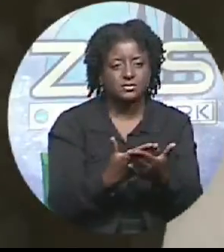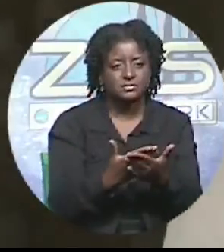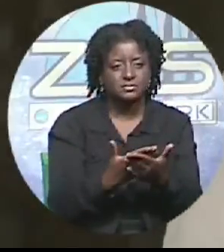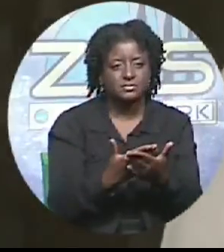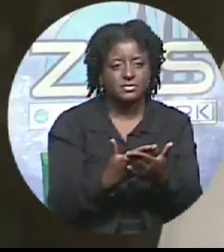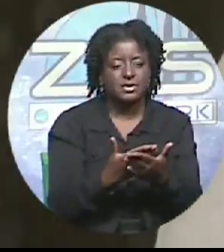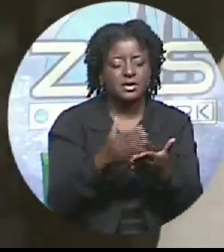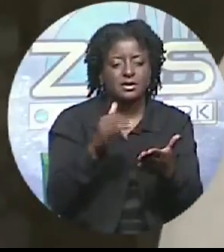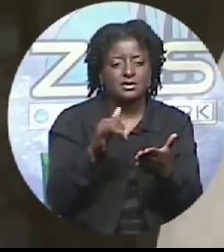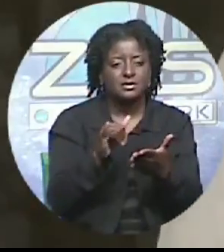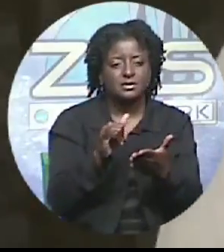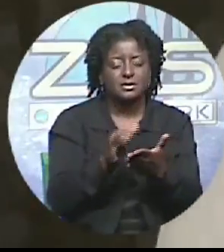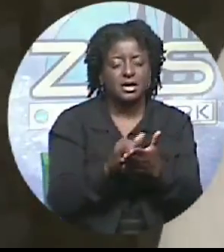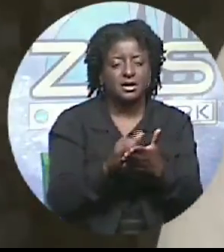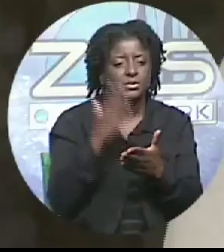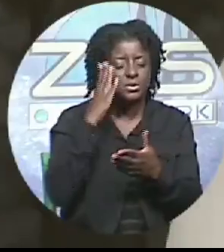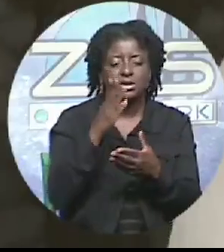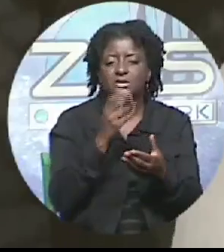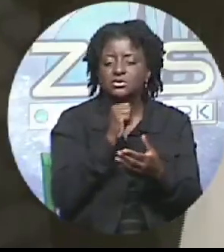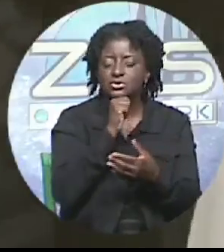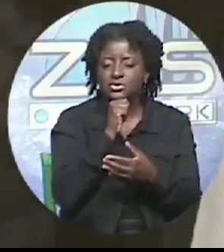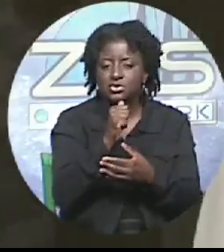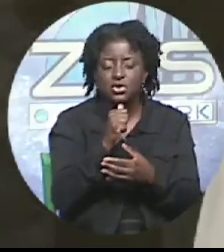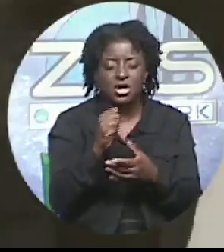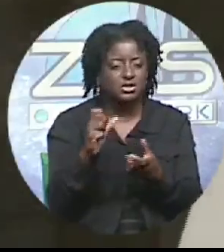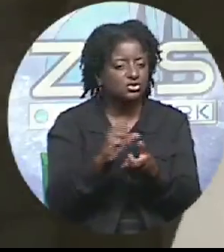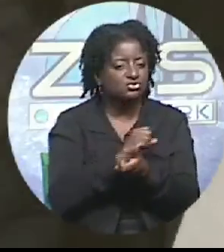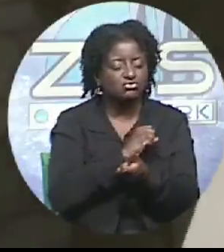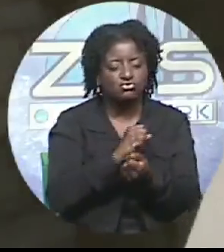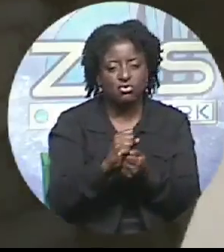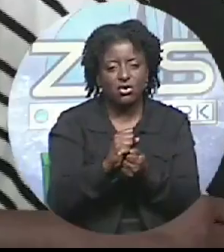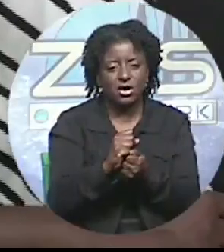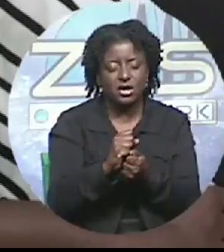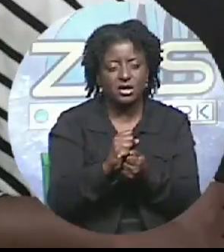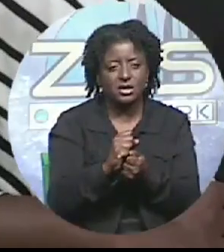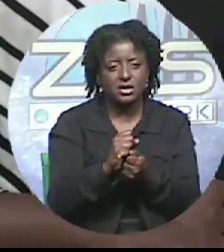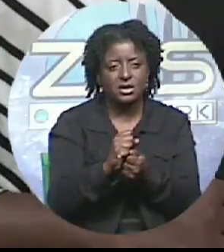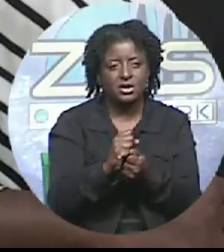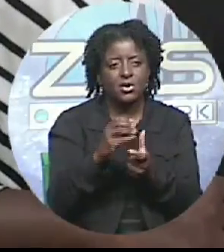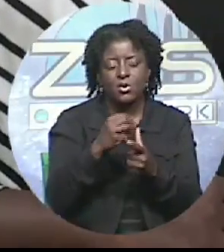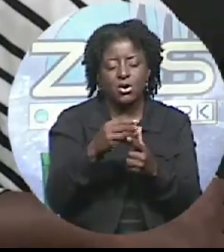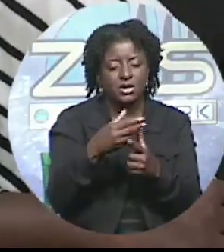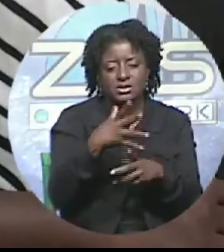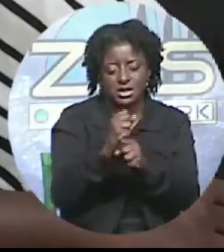to destroy or to take away from us in the Bahamas. Foreign Kerry, ZNS Network News.